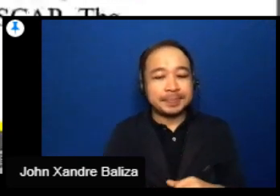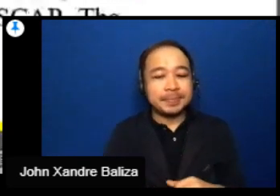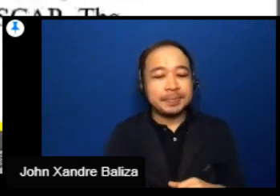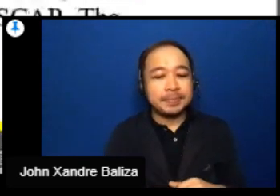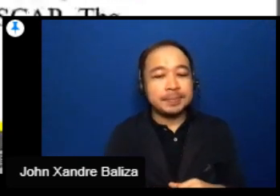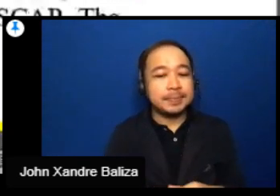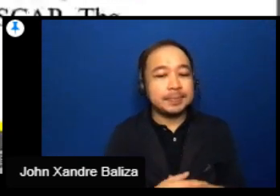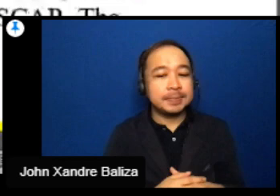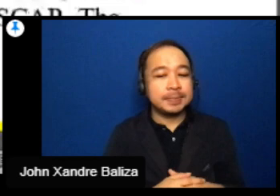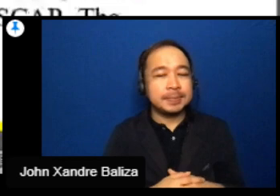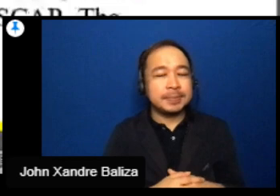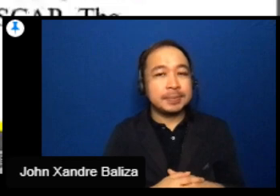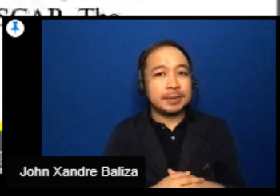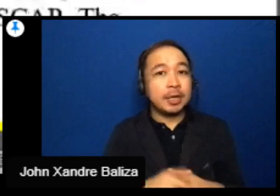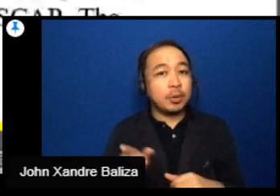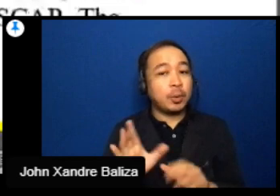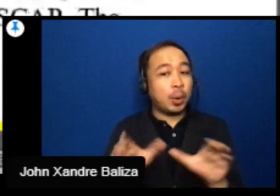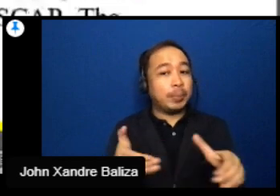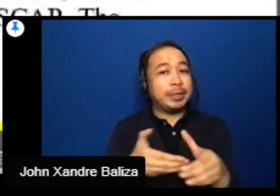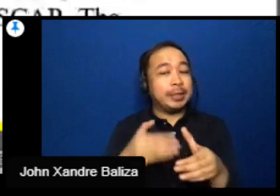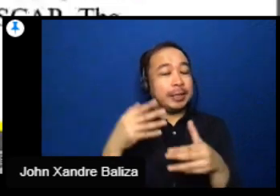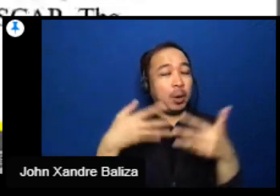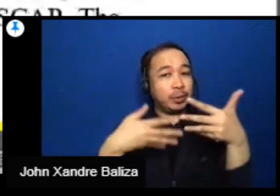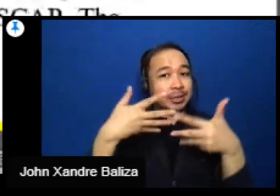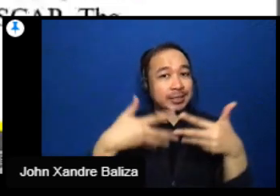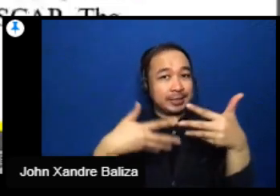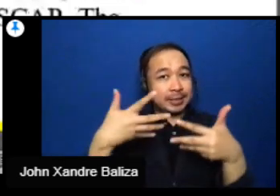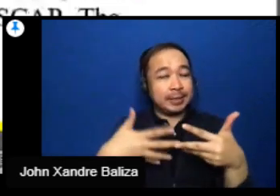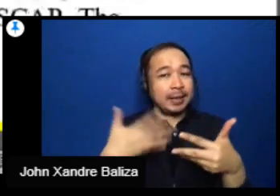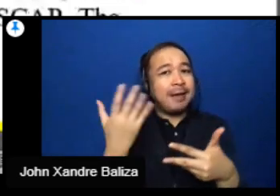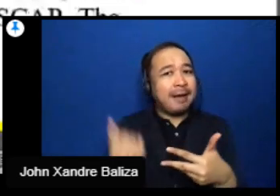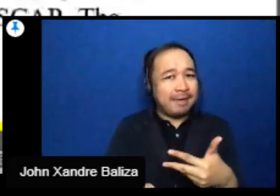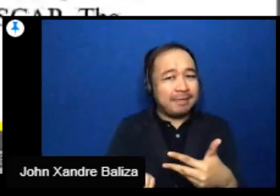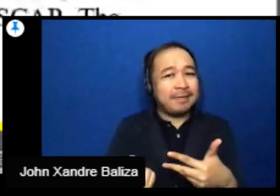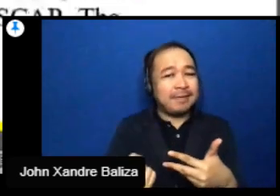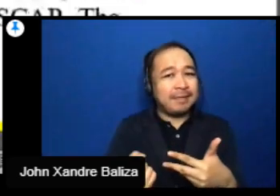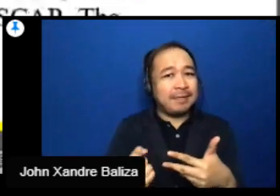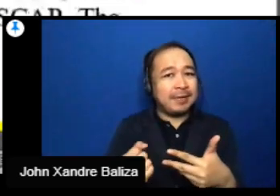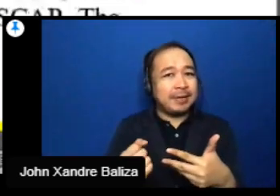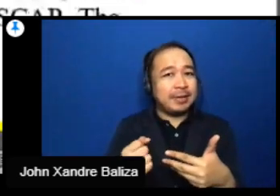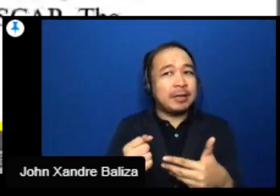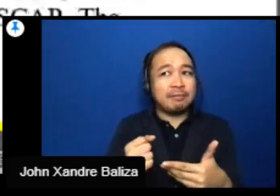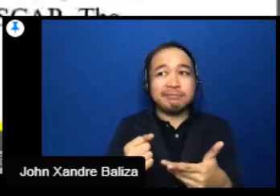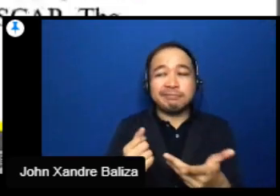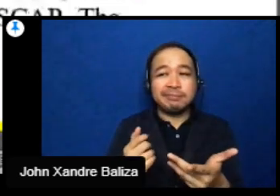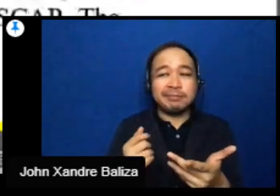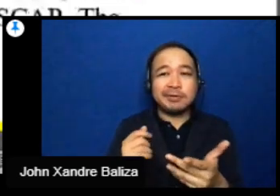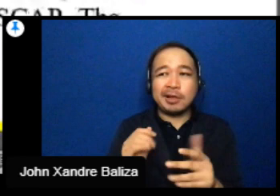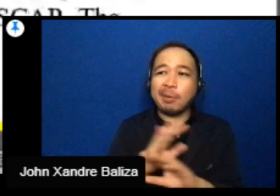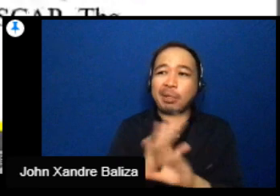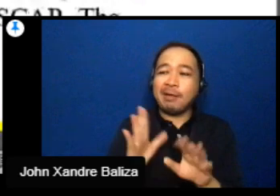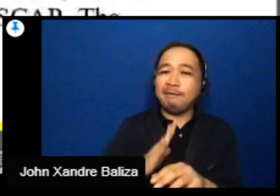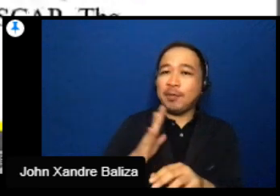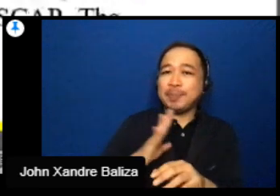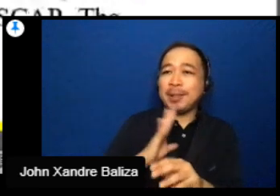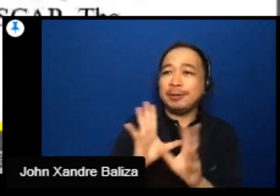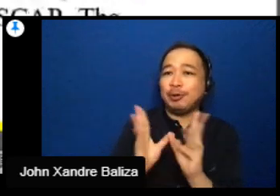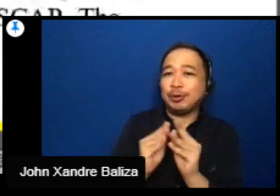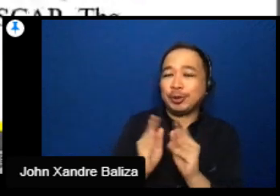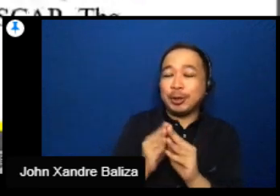the Committee on Statistics, they had advanced informal consultation before the formal